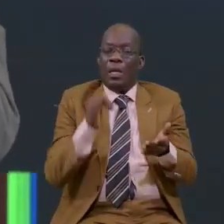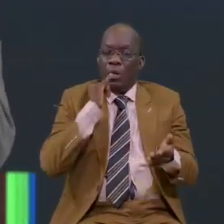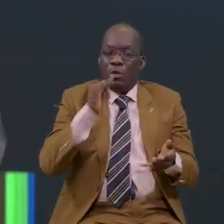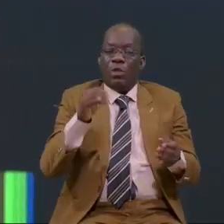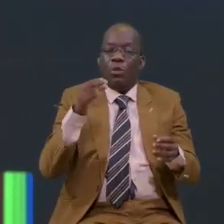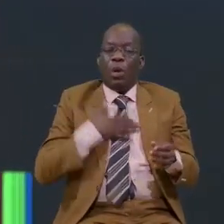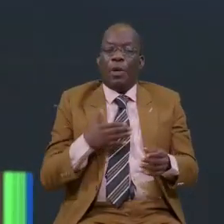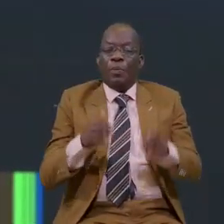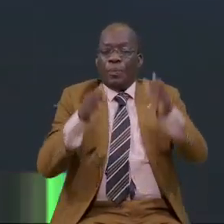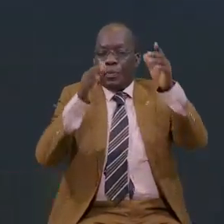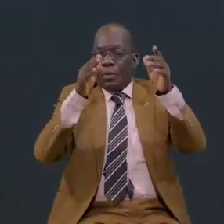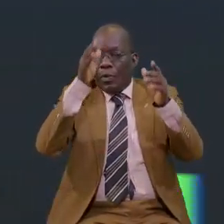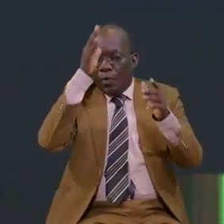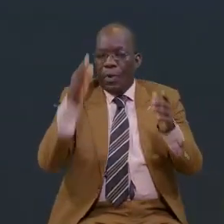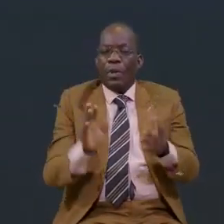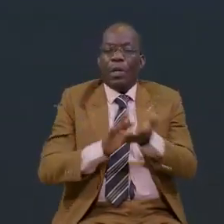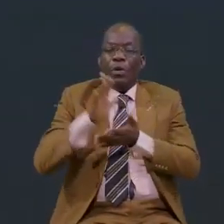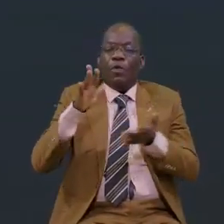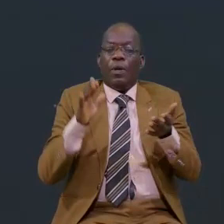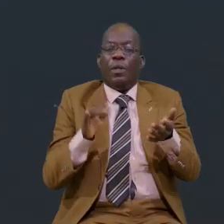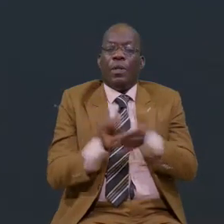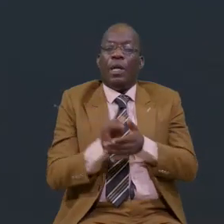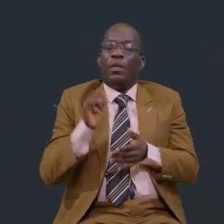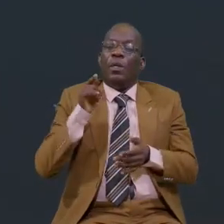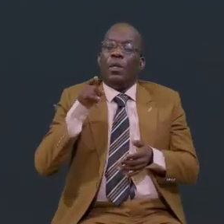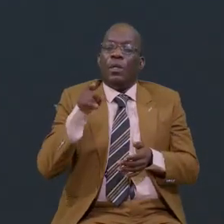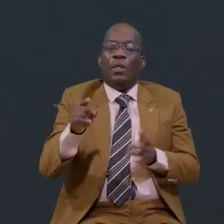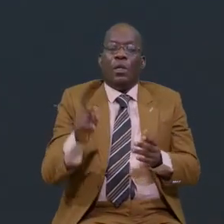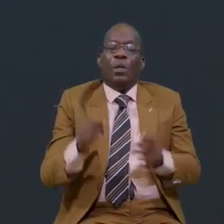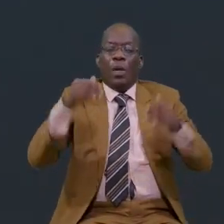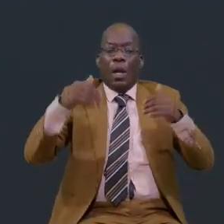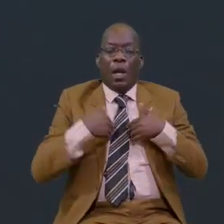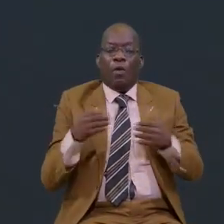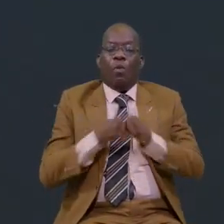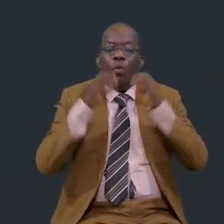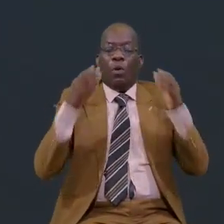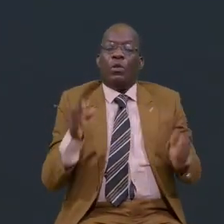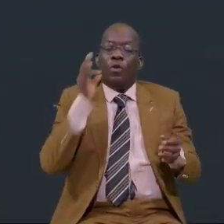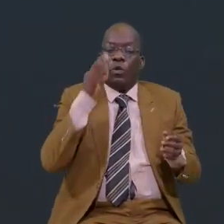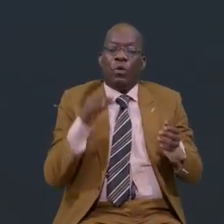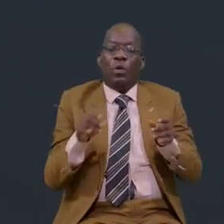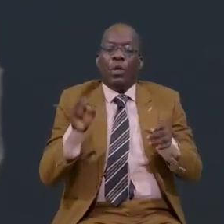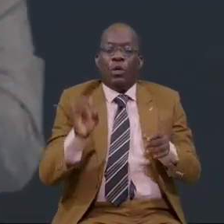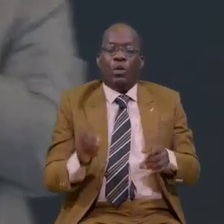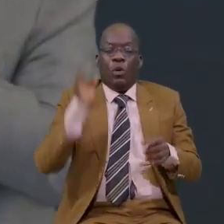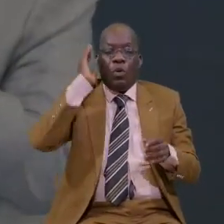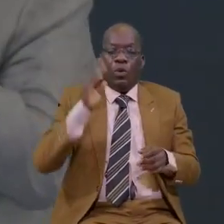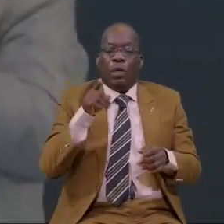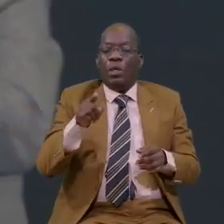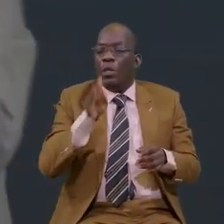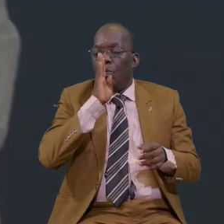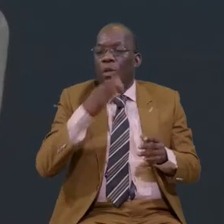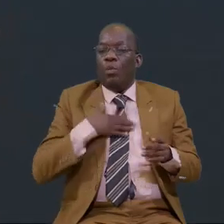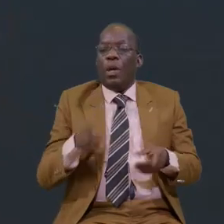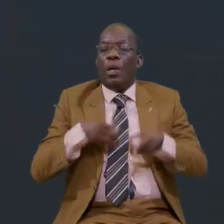much fruit, so that ye be my disciples. What kind of fruit?